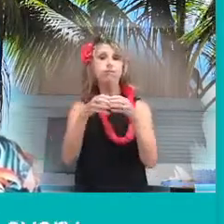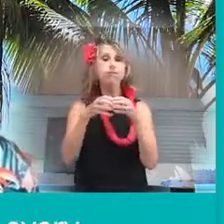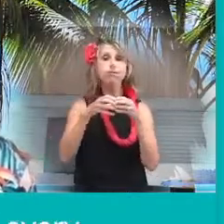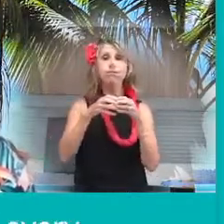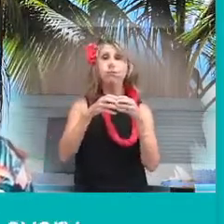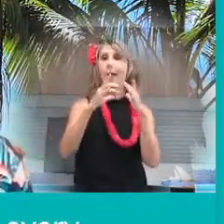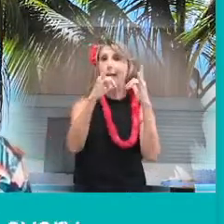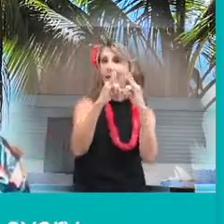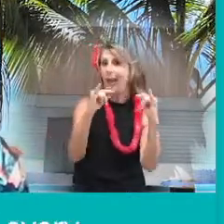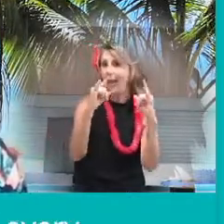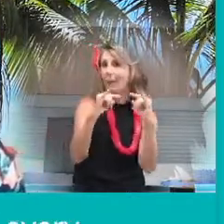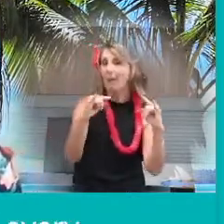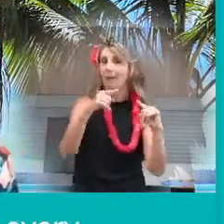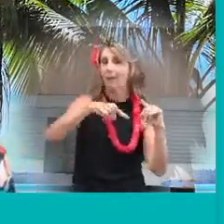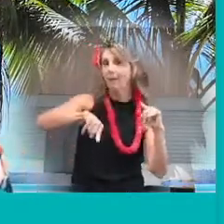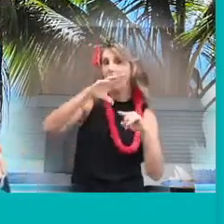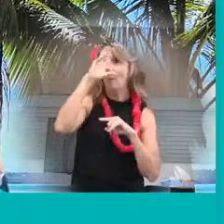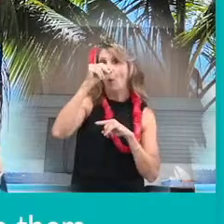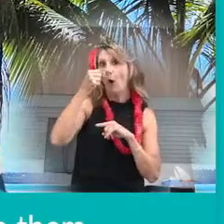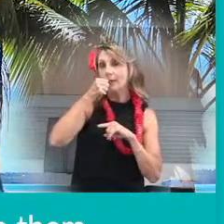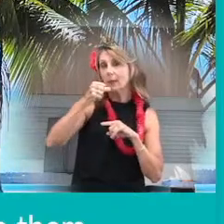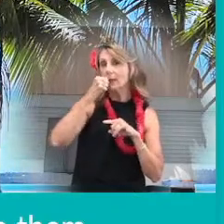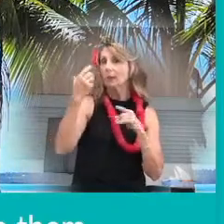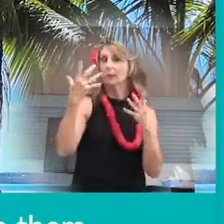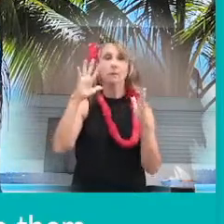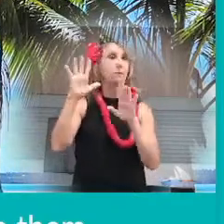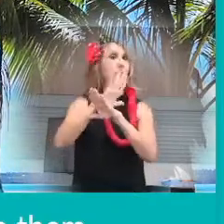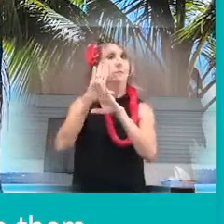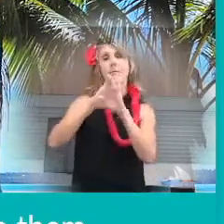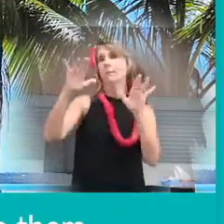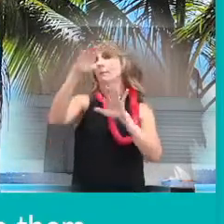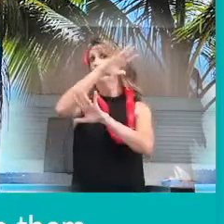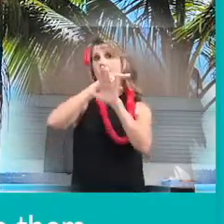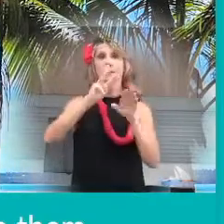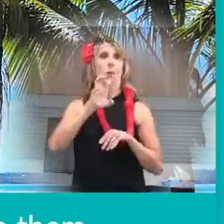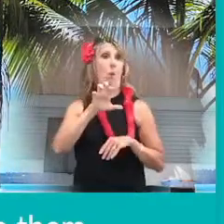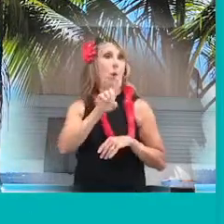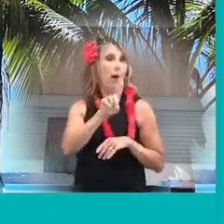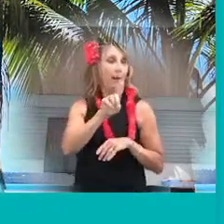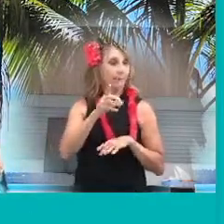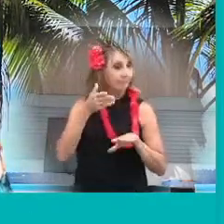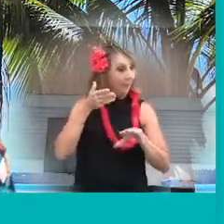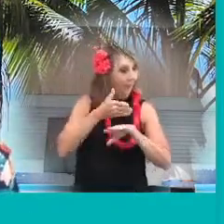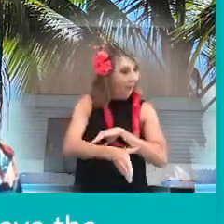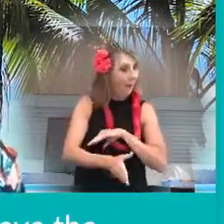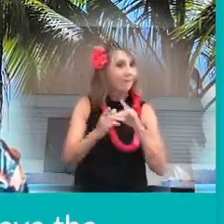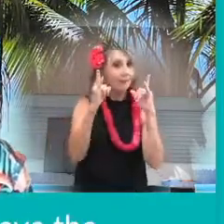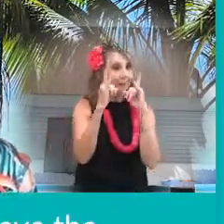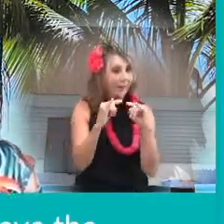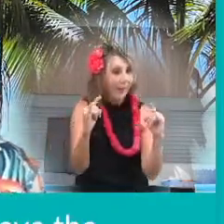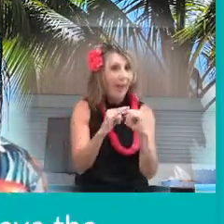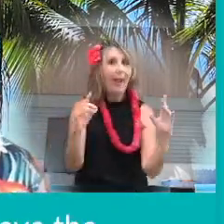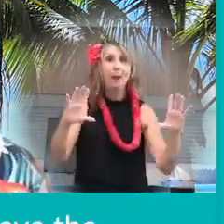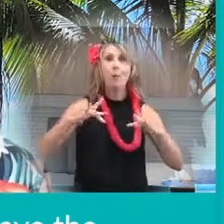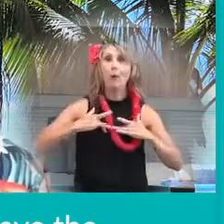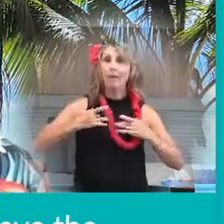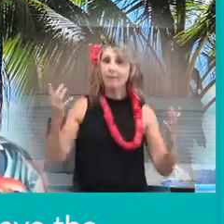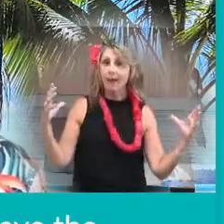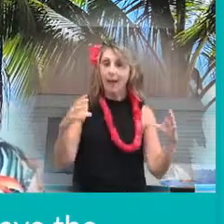and girls. And at the end of every meeting and every event, we would say to them, remember what Lord